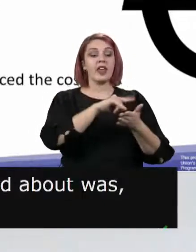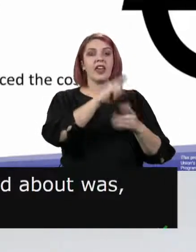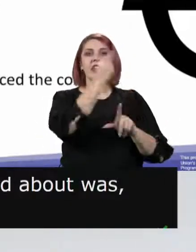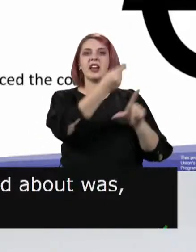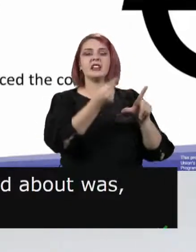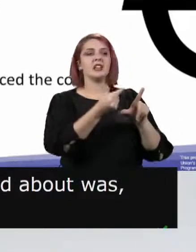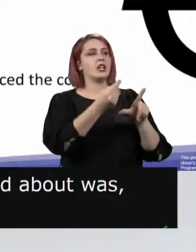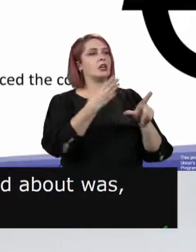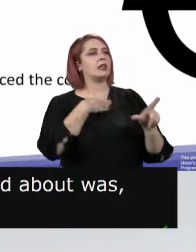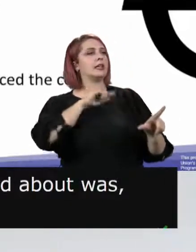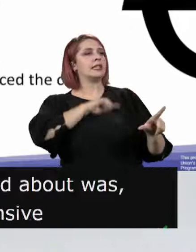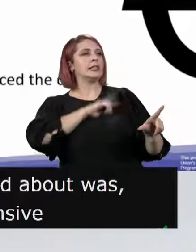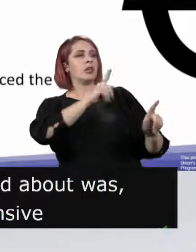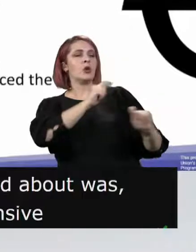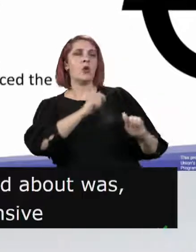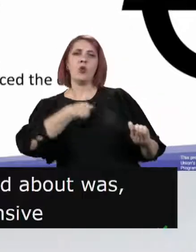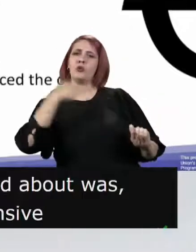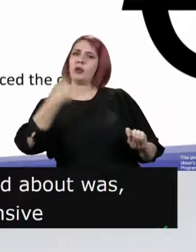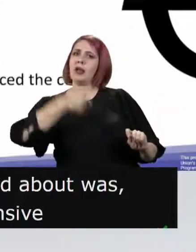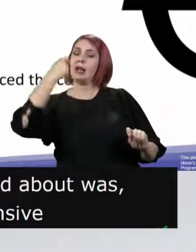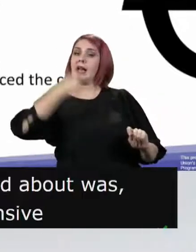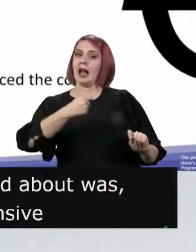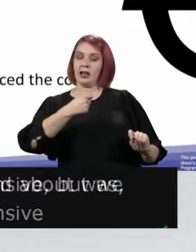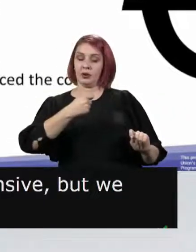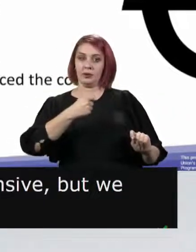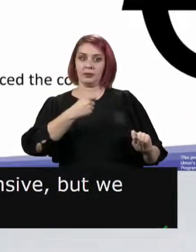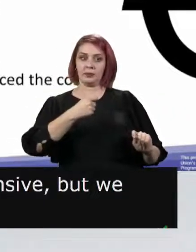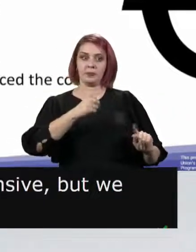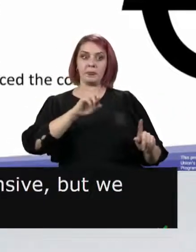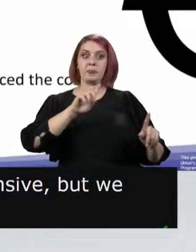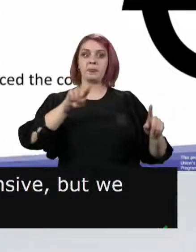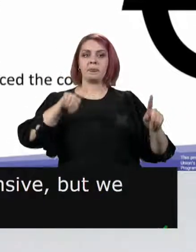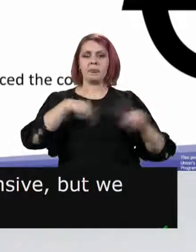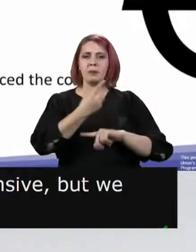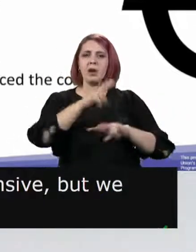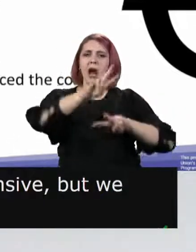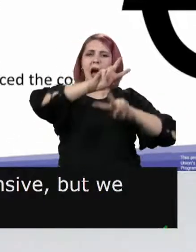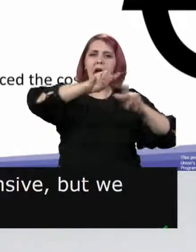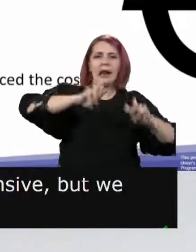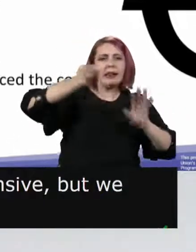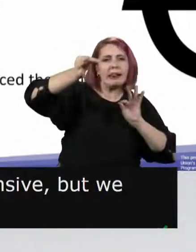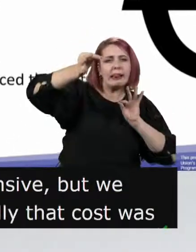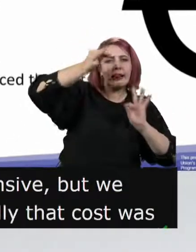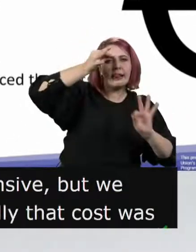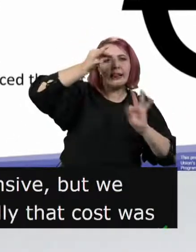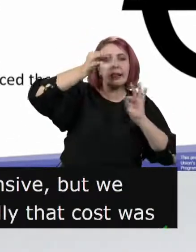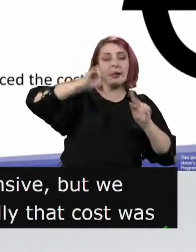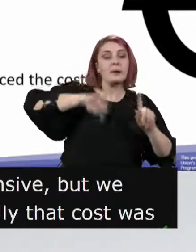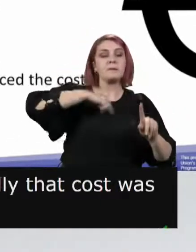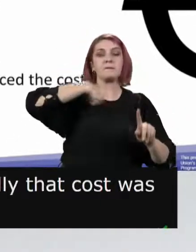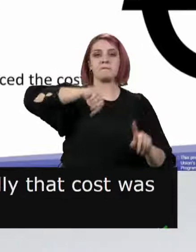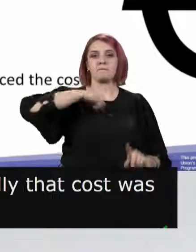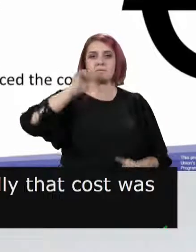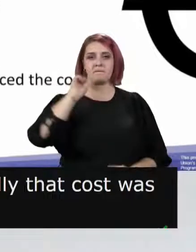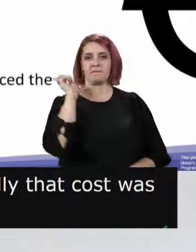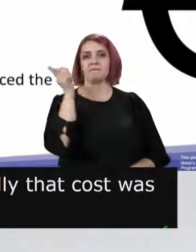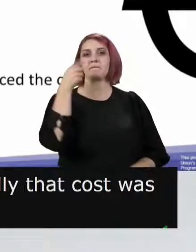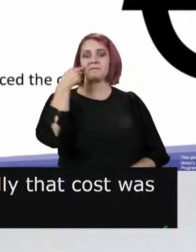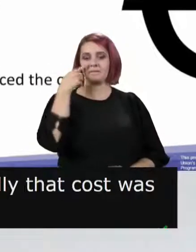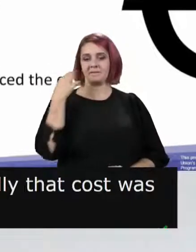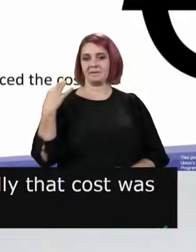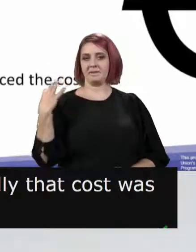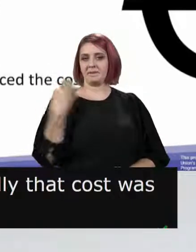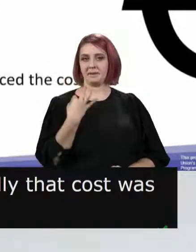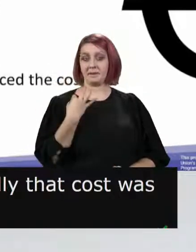But we realized as we looked at the analysis more carefully that cost was offset by a number of savings. There was